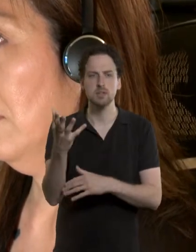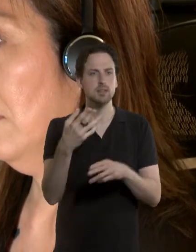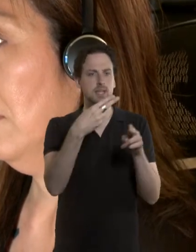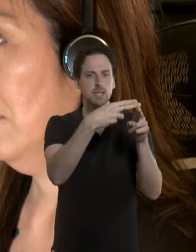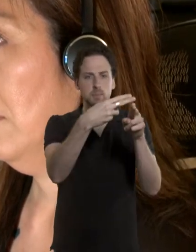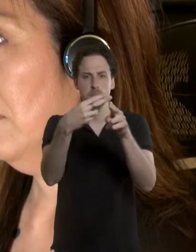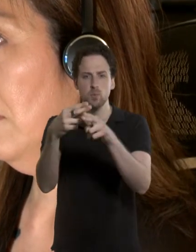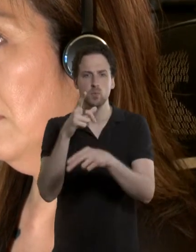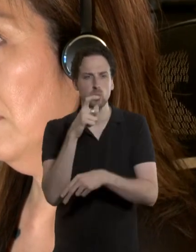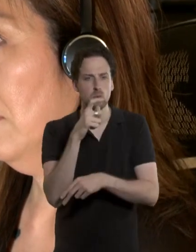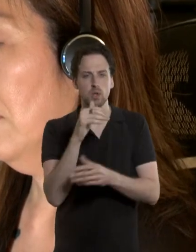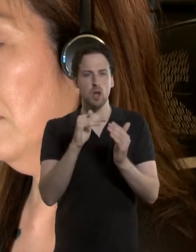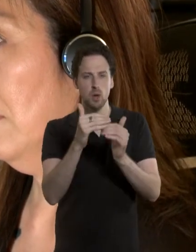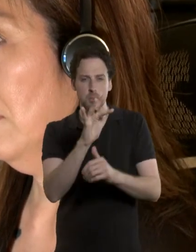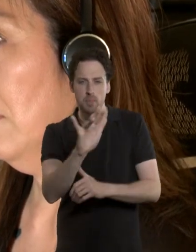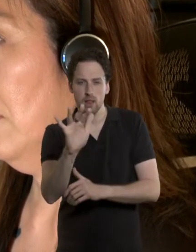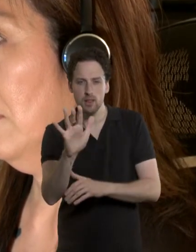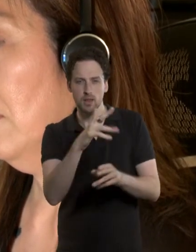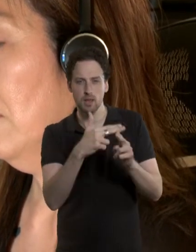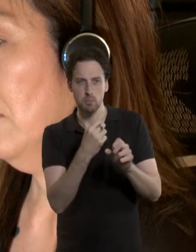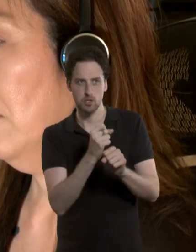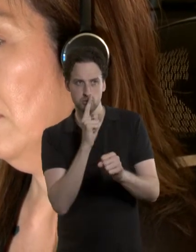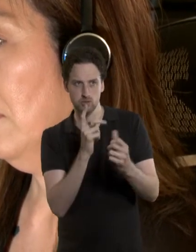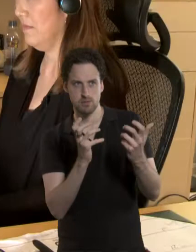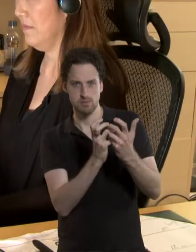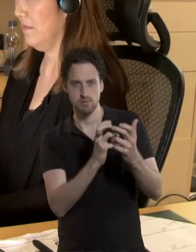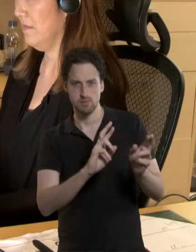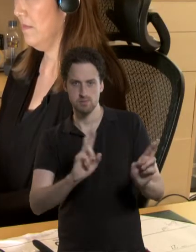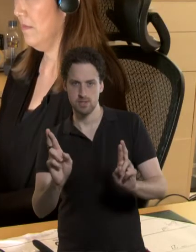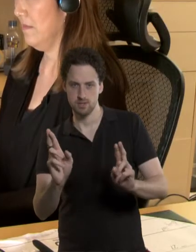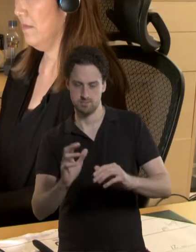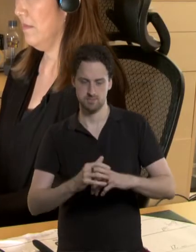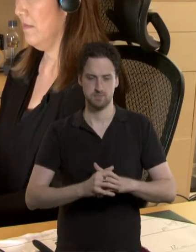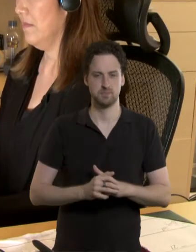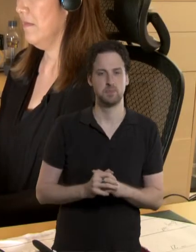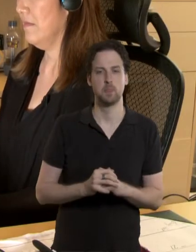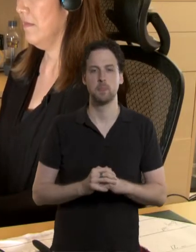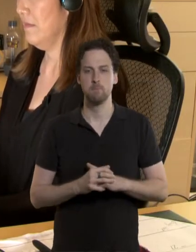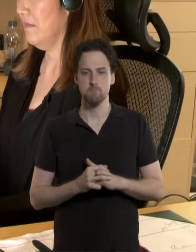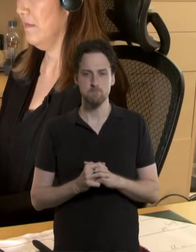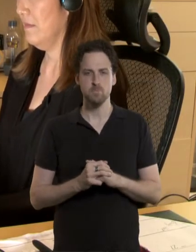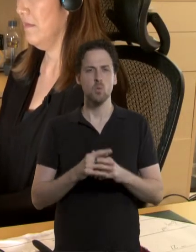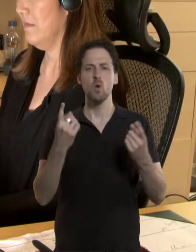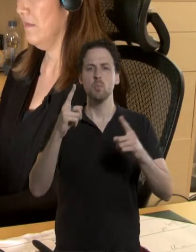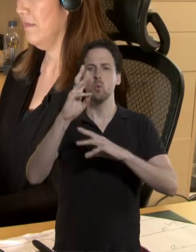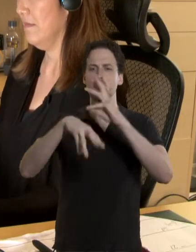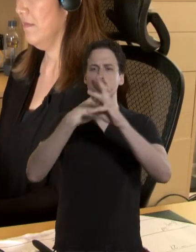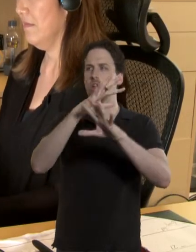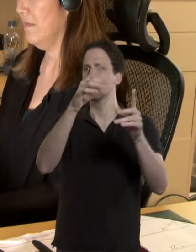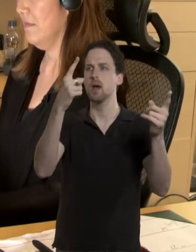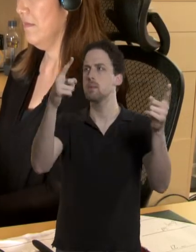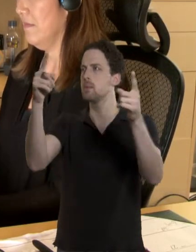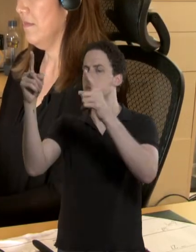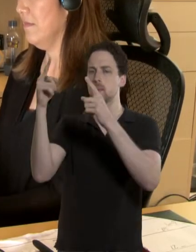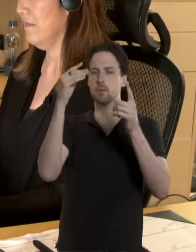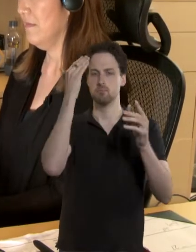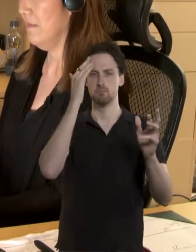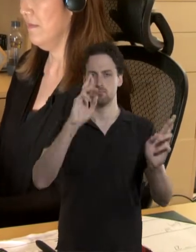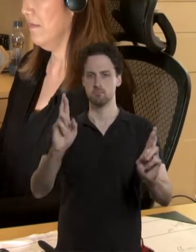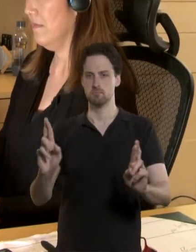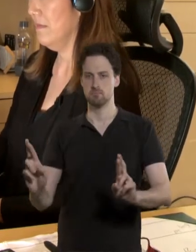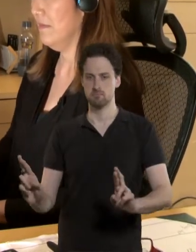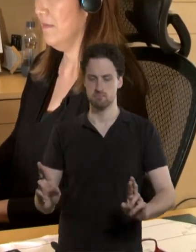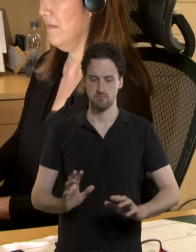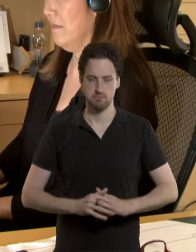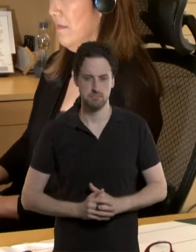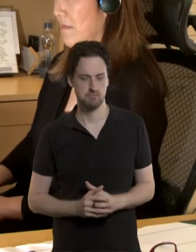of major news organizations, learning how to properly spell and pronounce the names of the people and places making headlines around